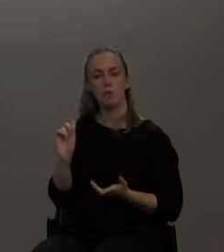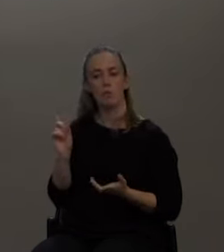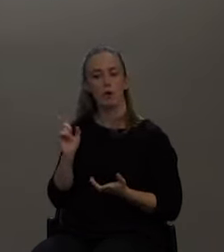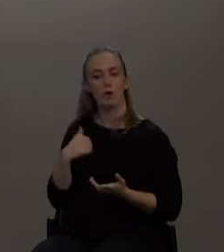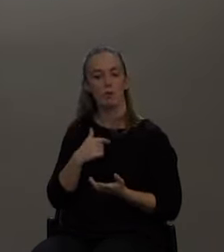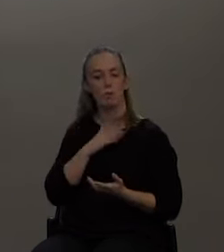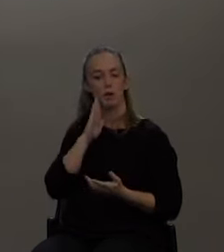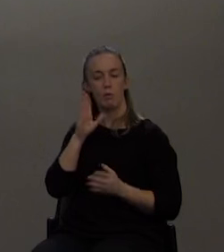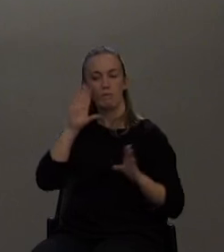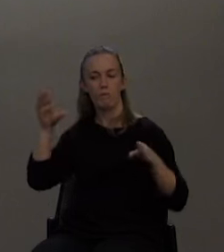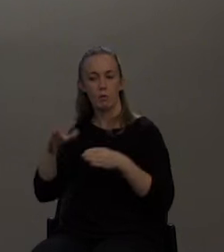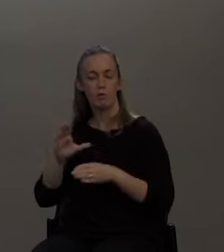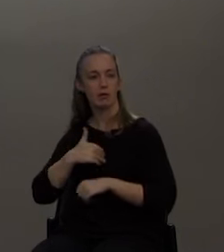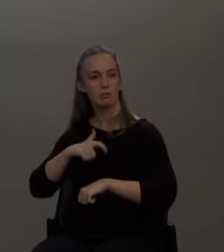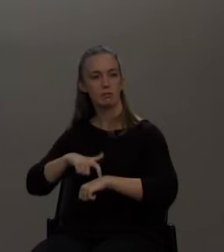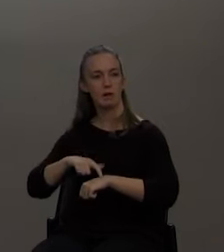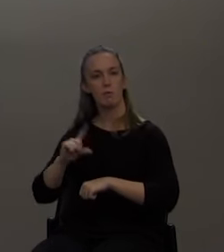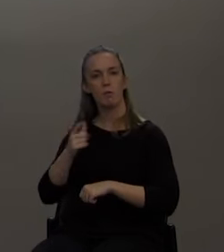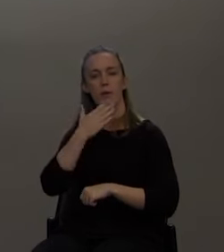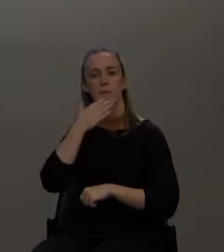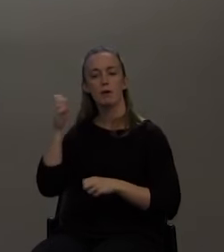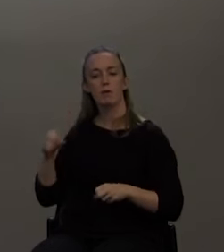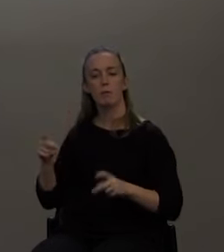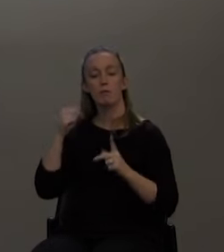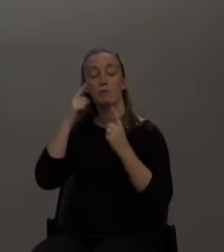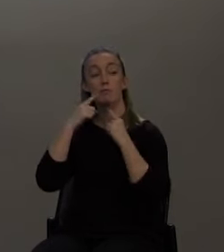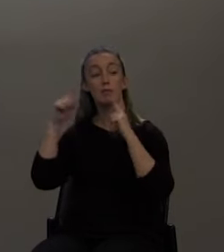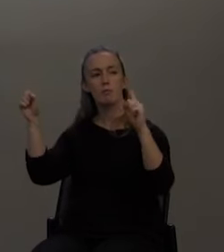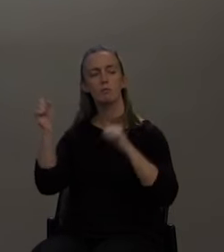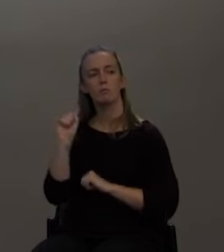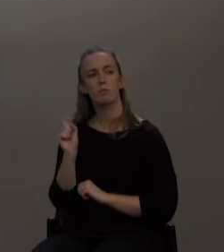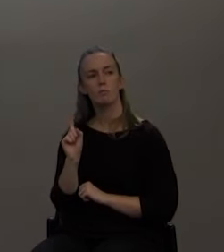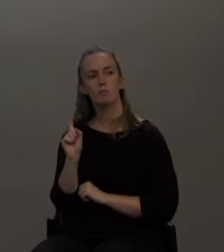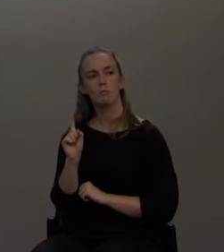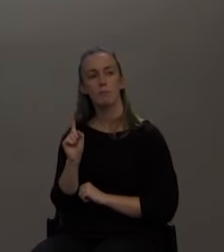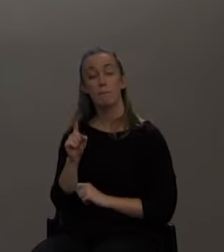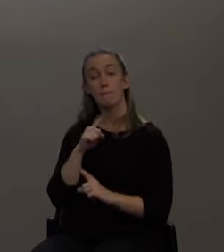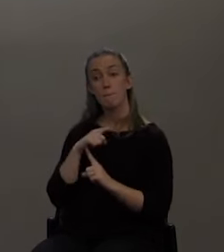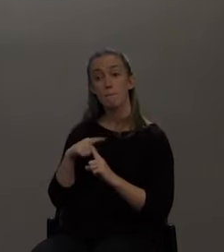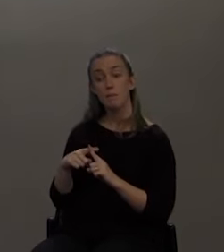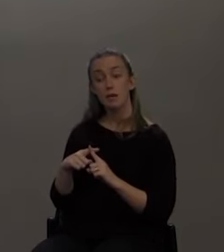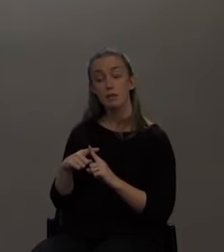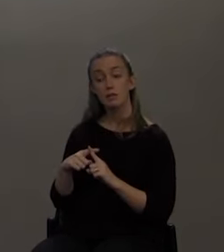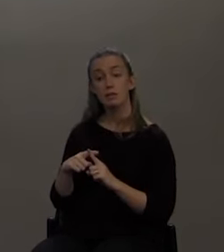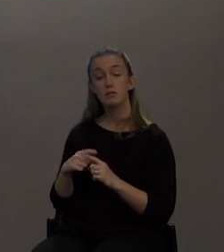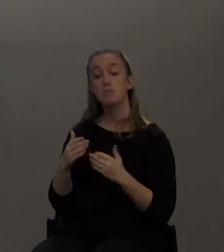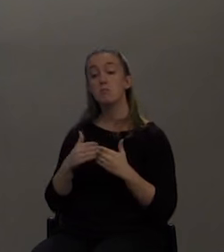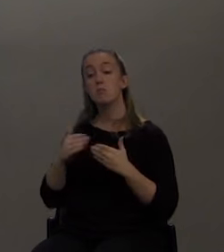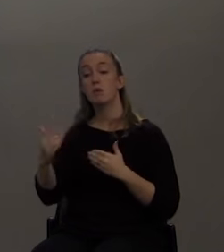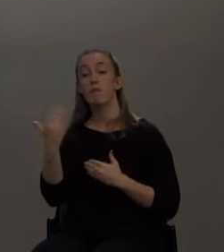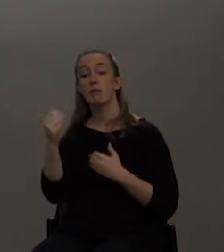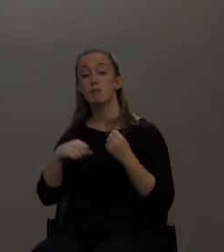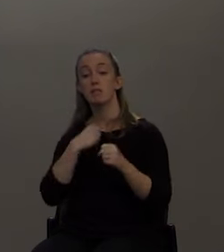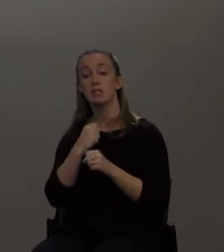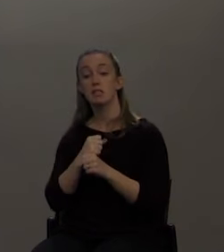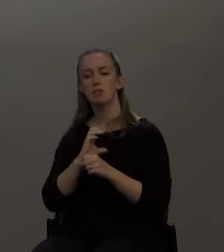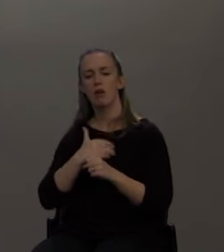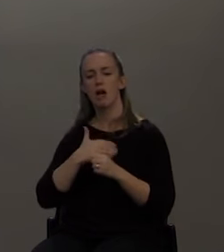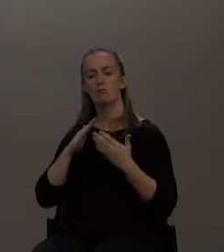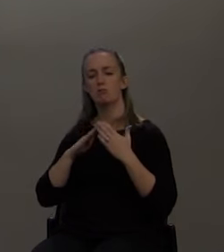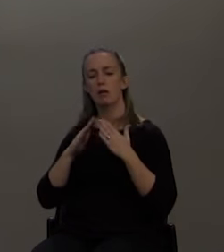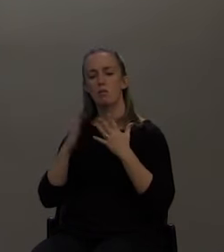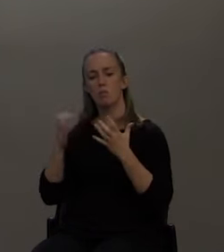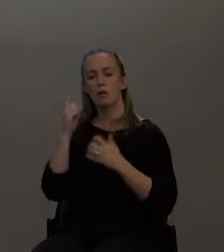our time? Where do we have the greatest opportunity for success? And frankly, what do we want to look like 15 years from now?